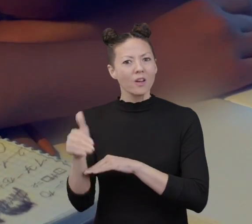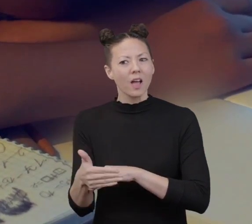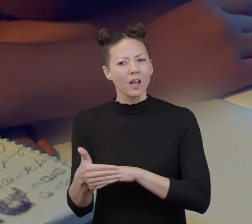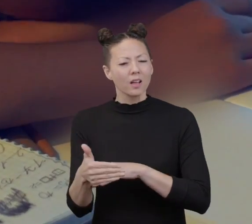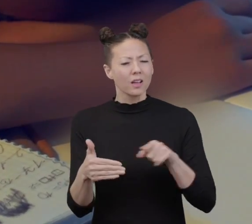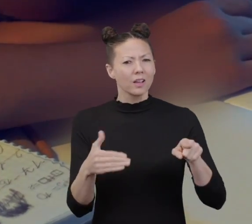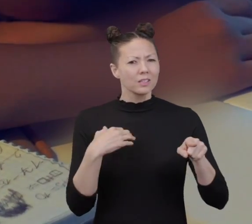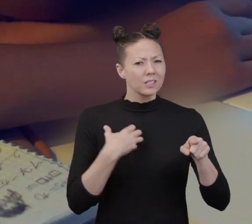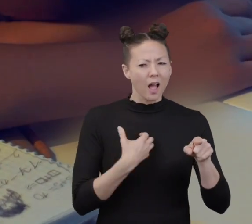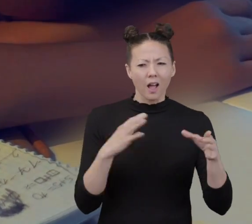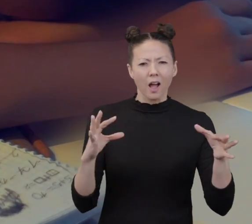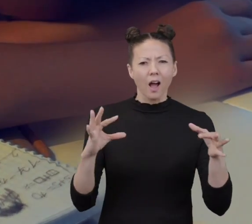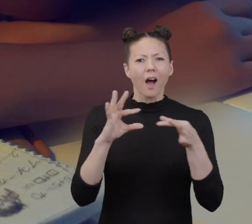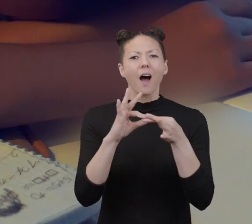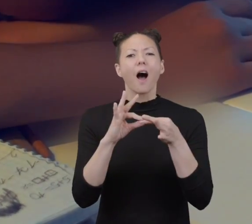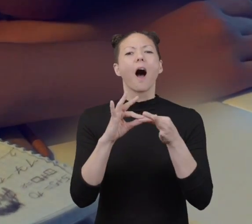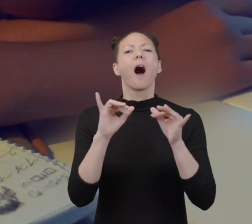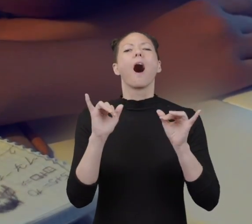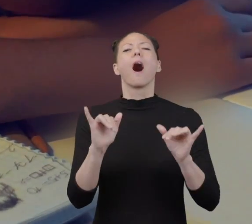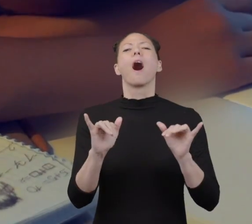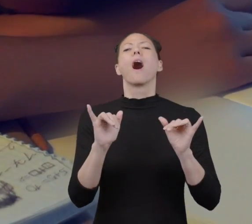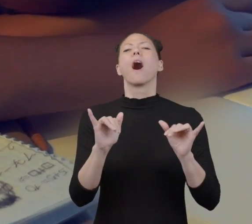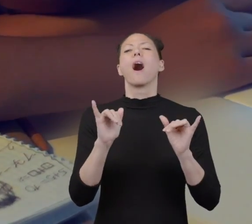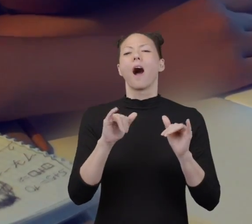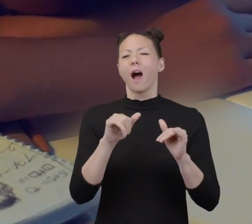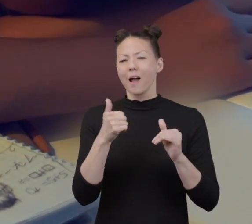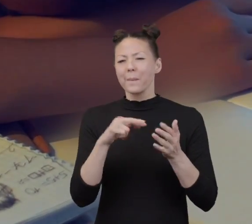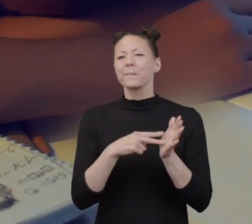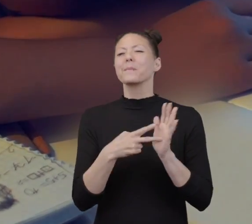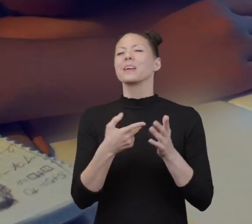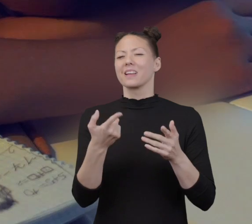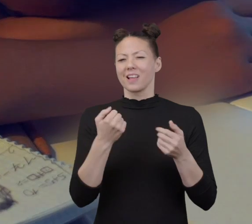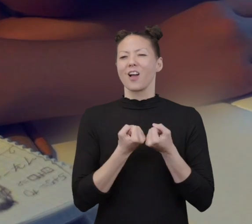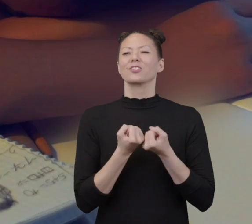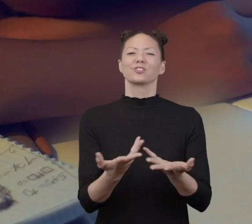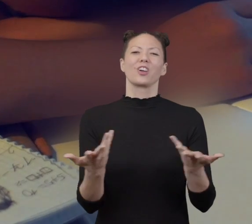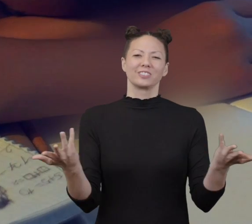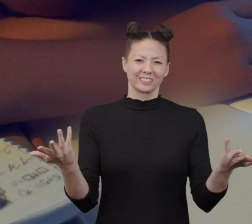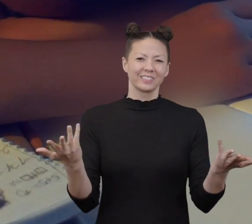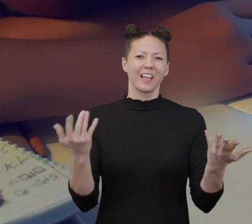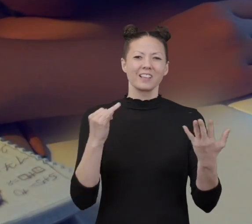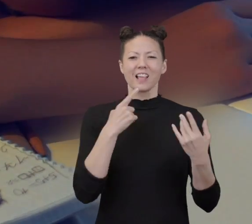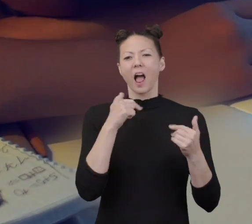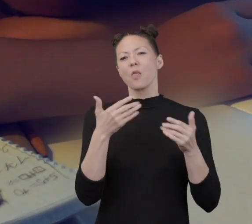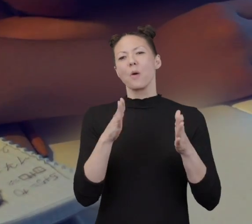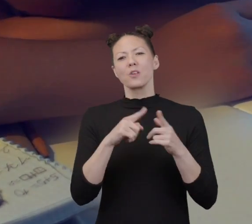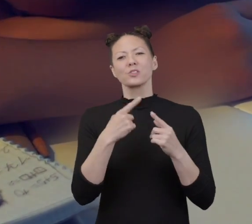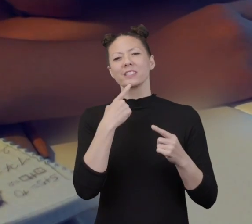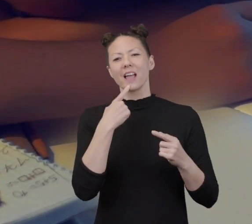us understand that the word exhausted is just another way of saying tired.